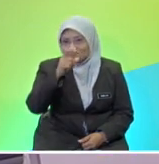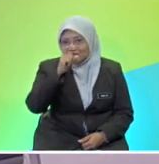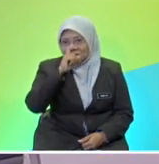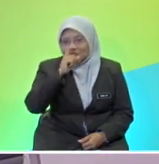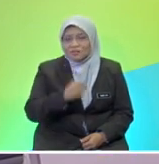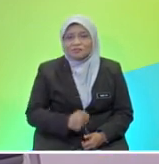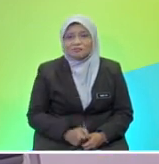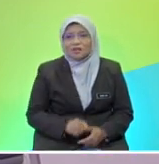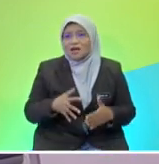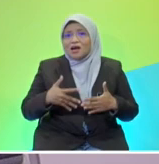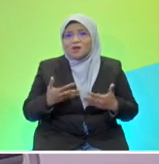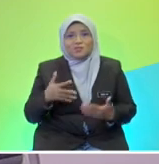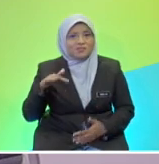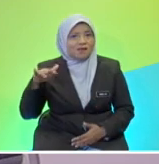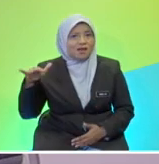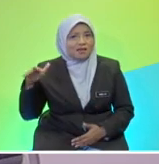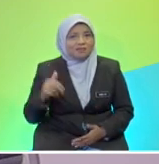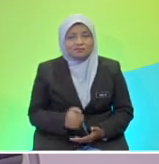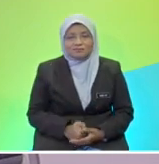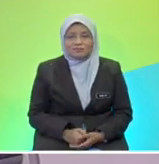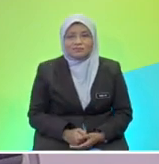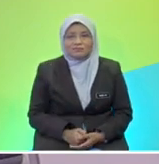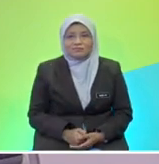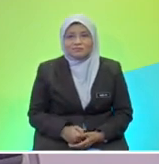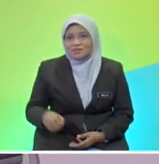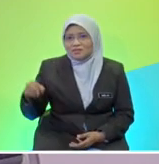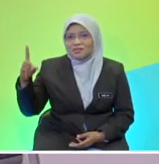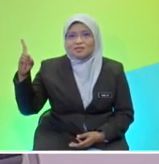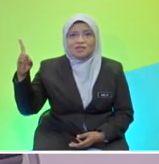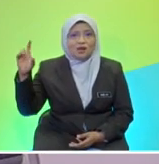How do we spell doll, teacher? Let me try. It's